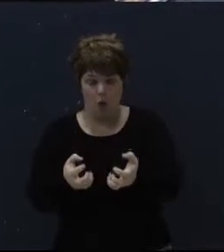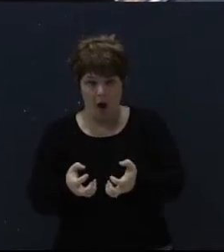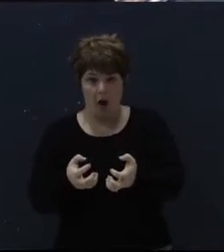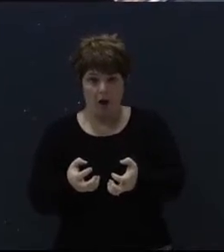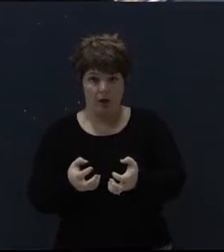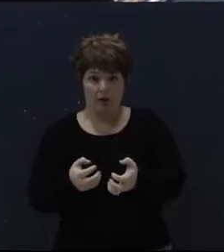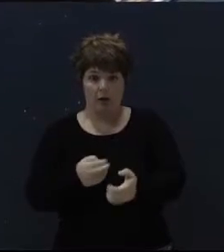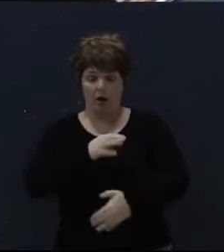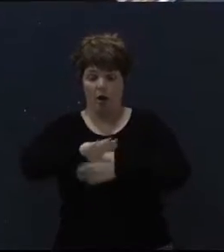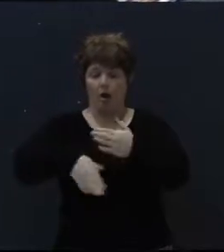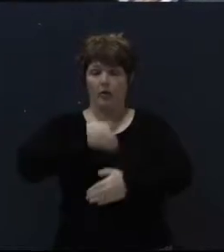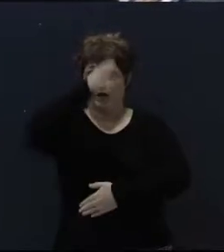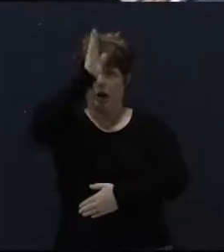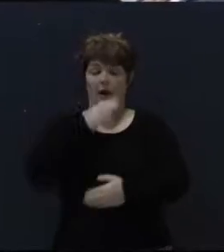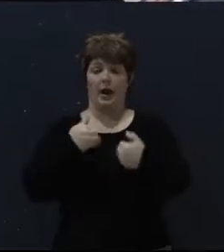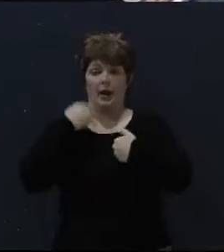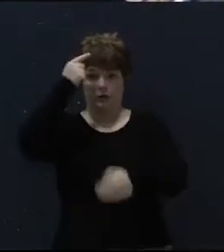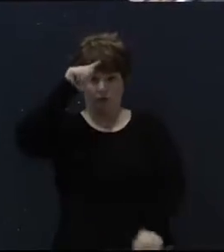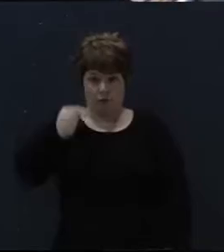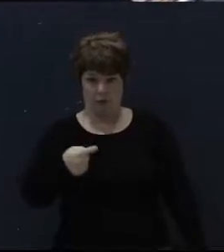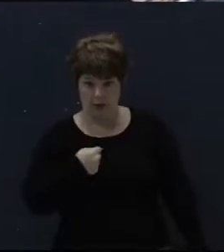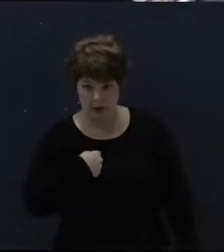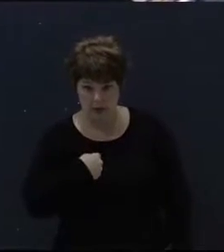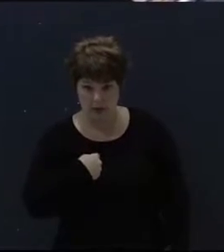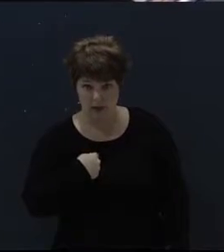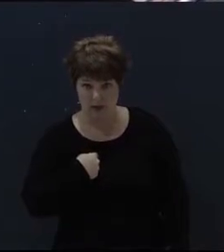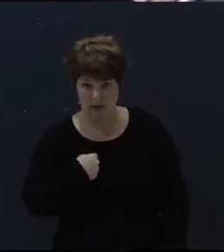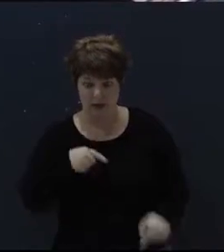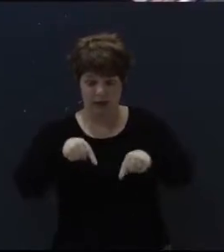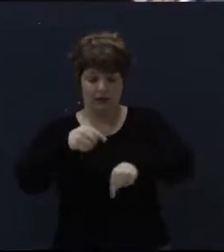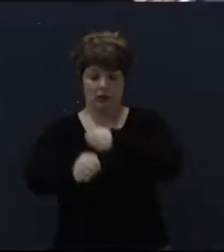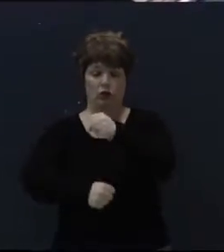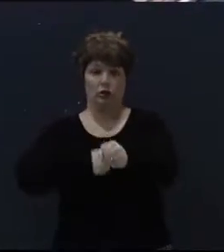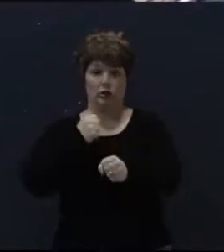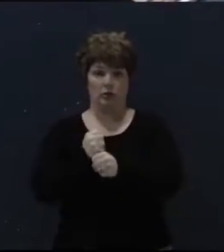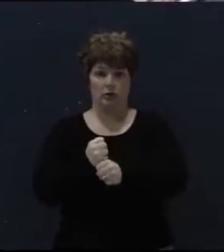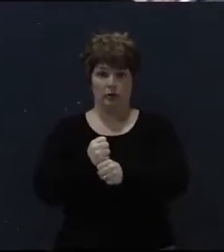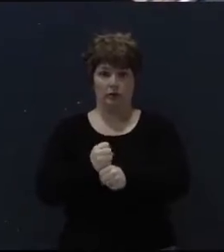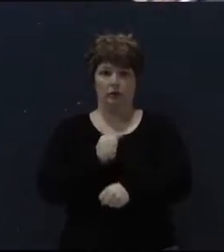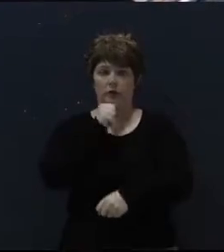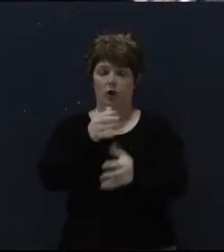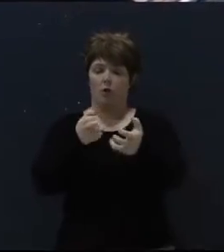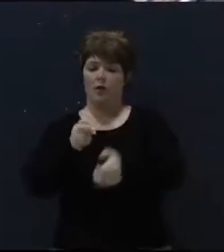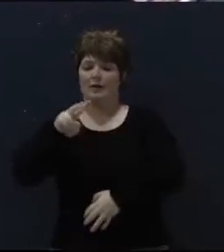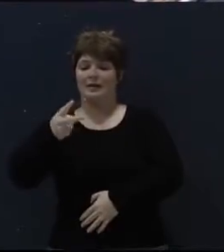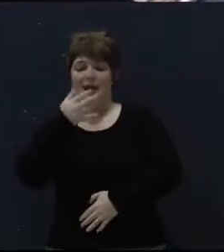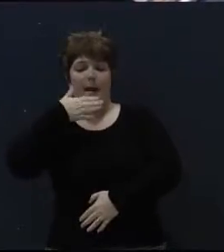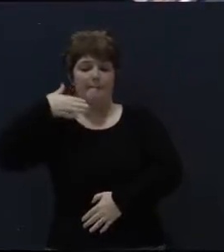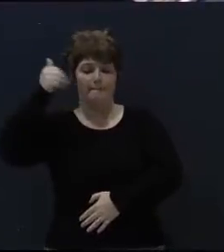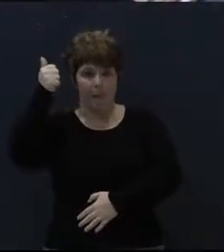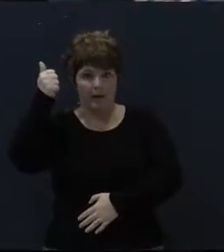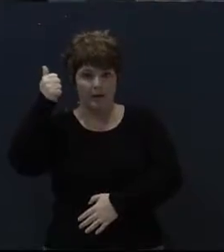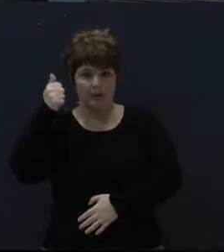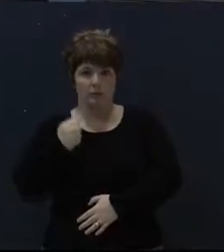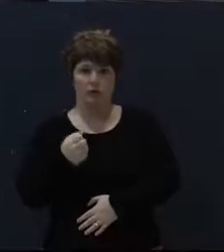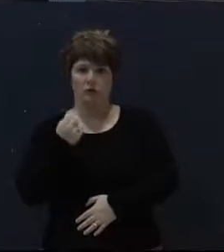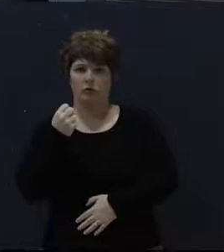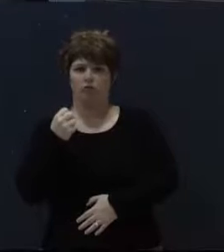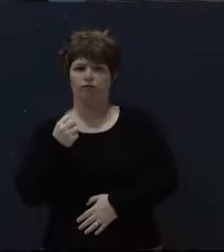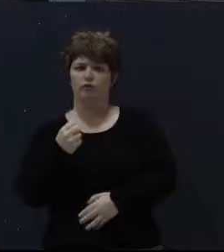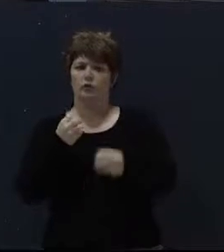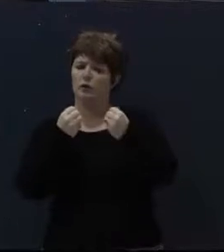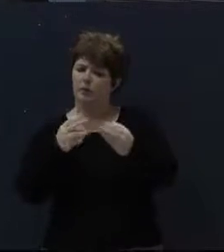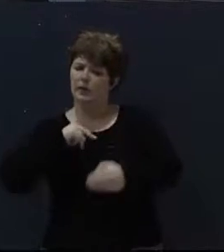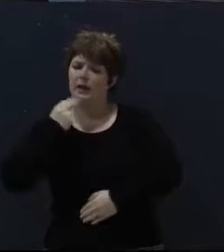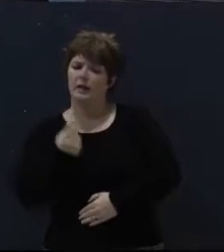I want all that God has for me this coming year. I don't want second best. As too many of us are settling